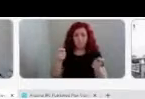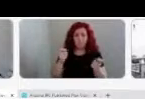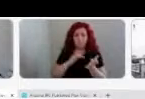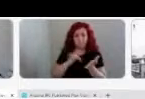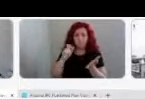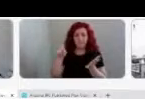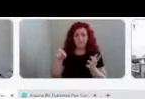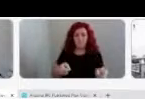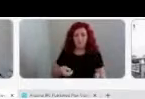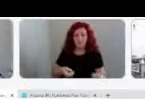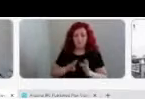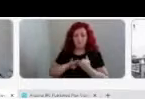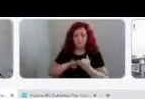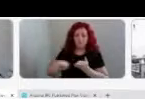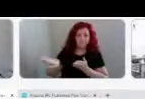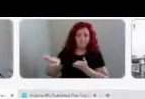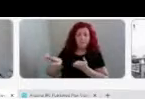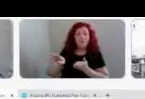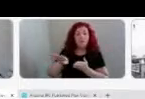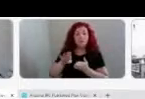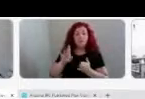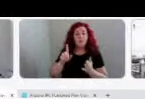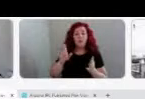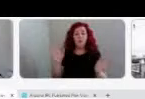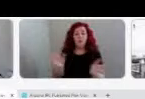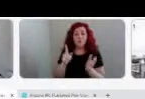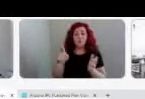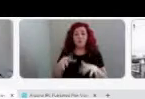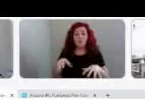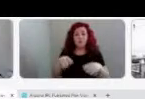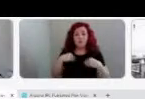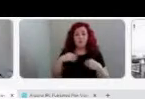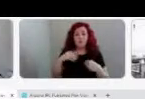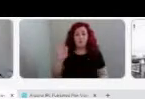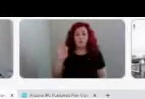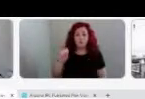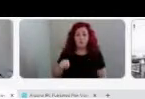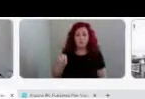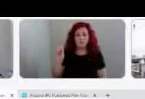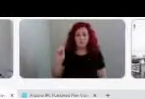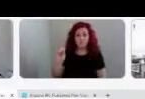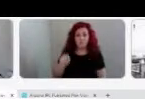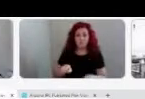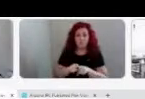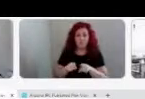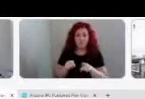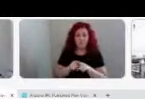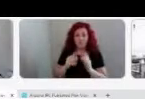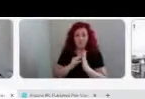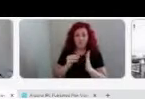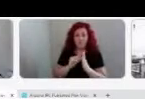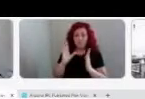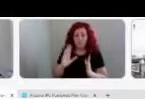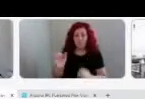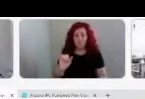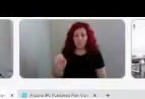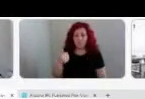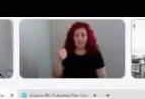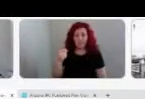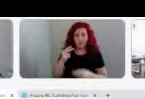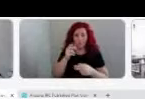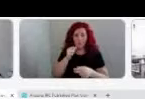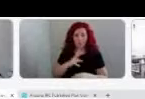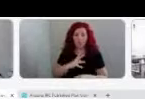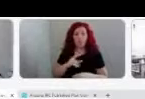speakers in urging the commission to adopt map 9.0 i also echo speakers like melissa westbrook to urge the commission to